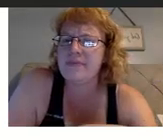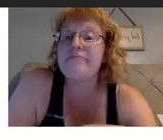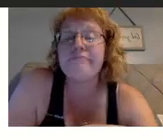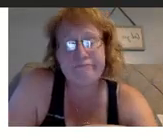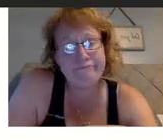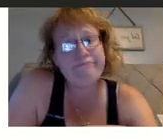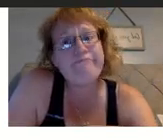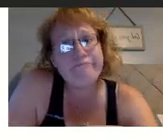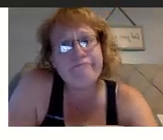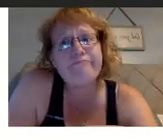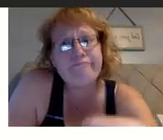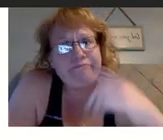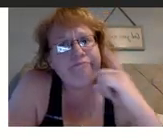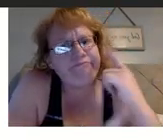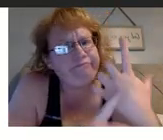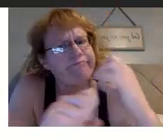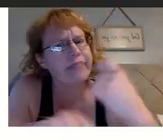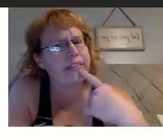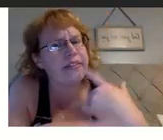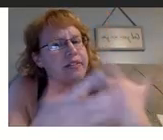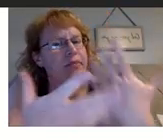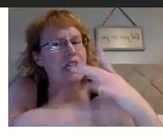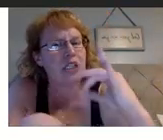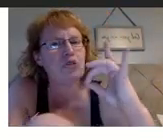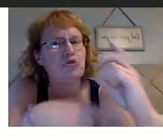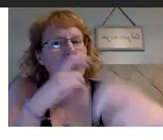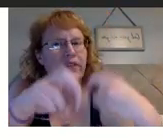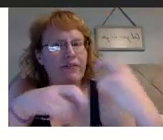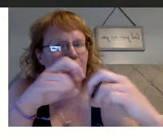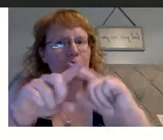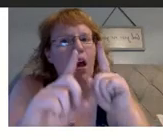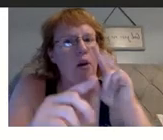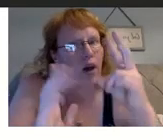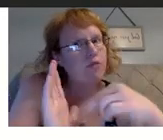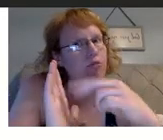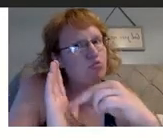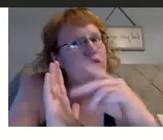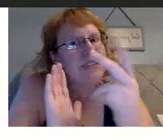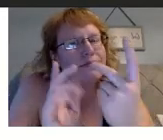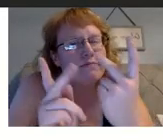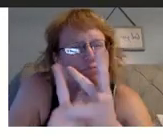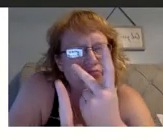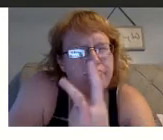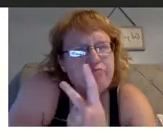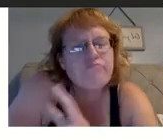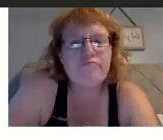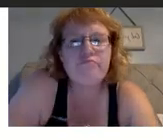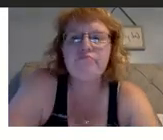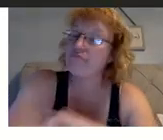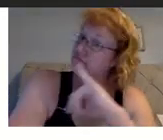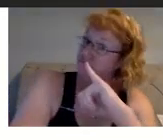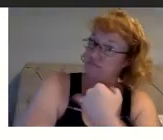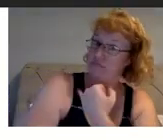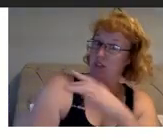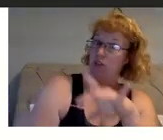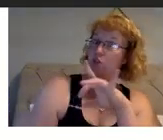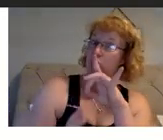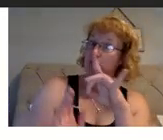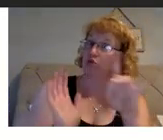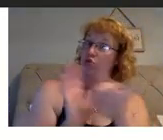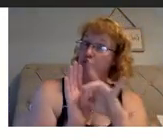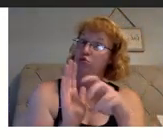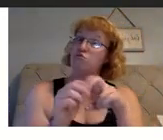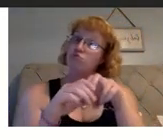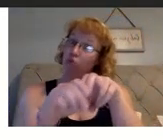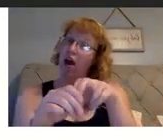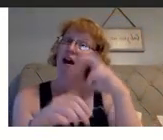Yeah, I think it's safe to say she might choose the Ferris wheel, but we have to read to find out. Jen chooses to ride the Ferris